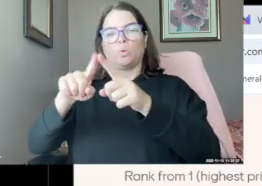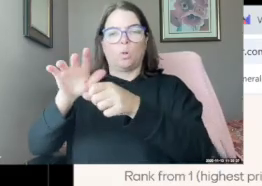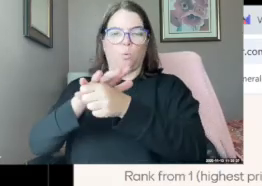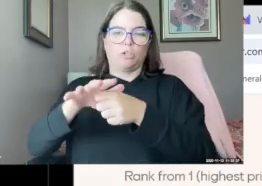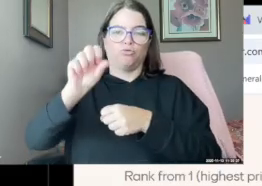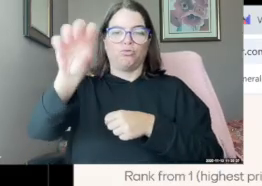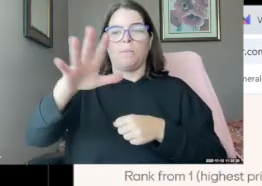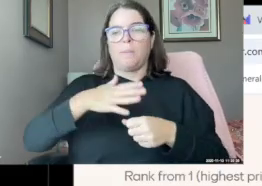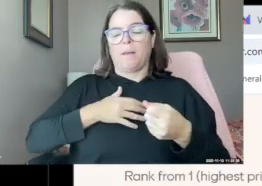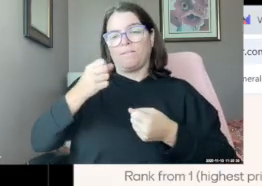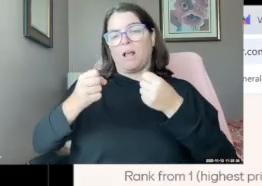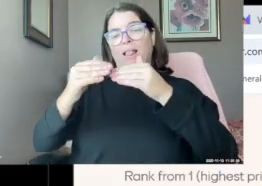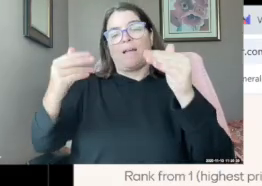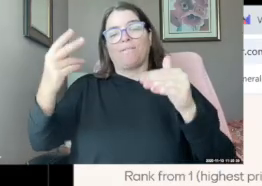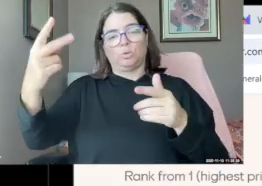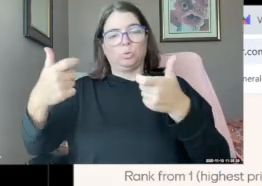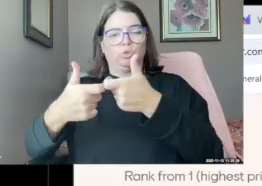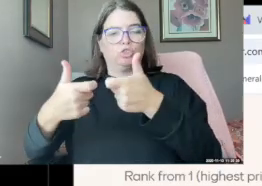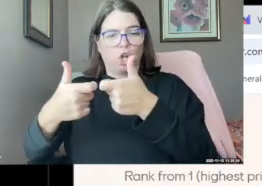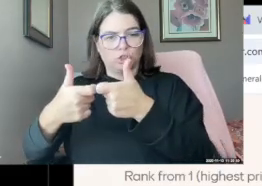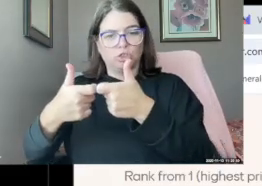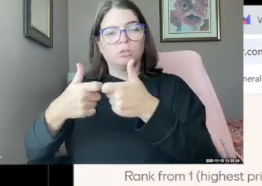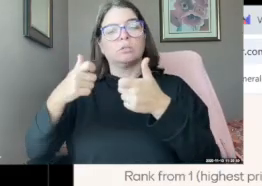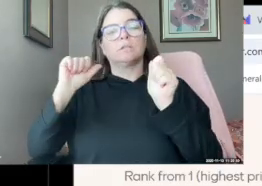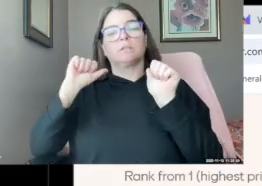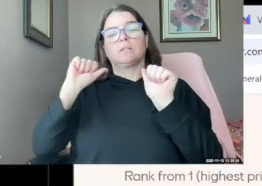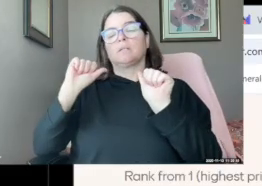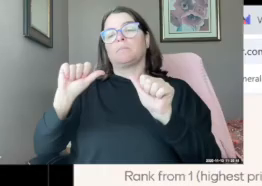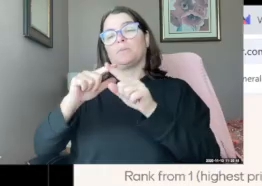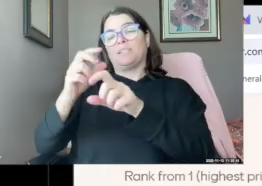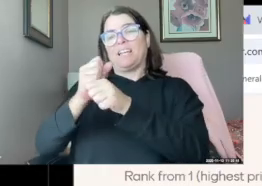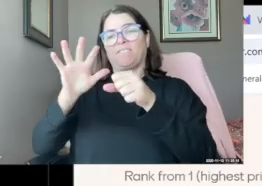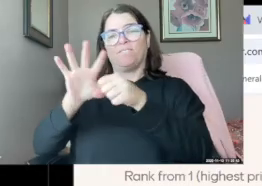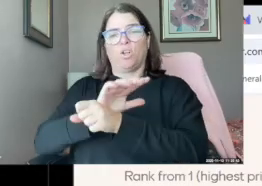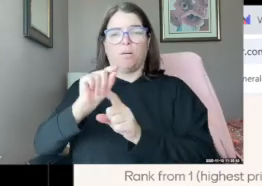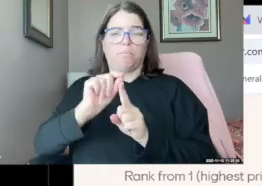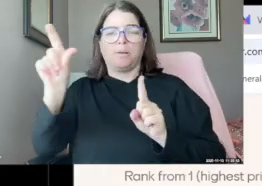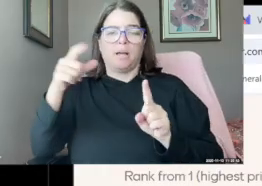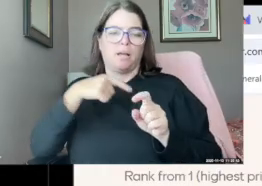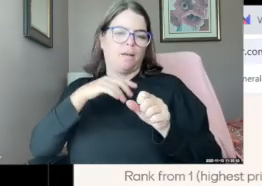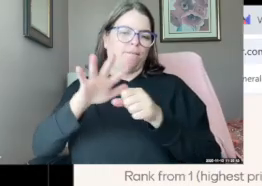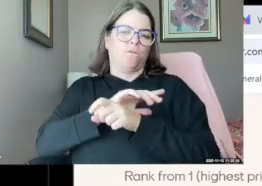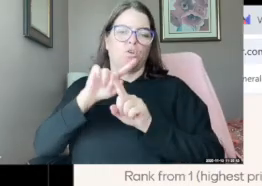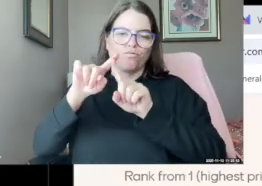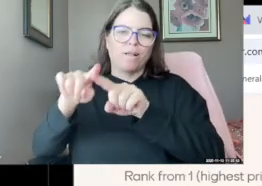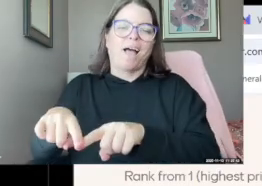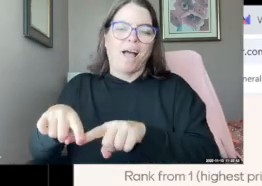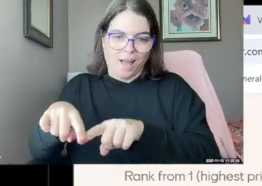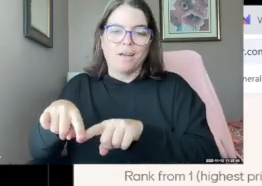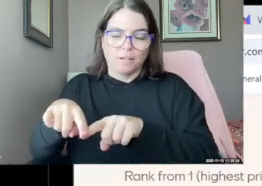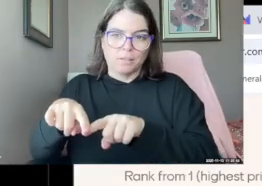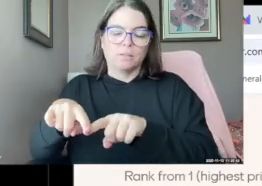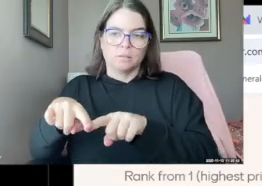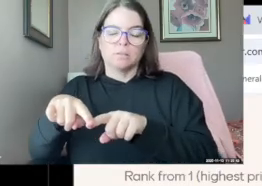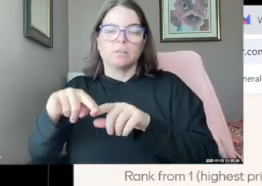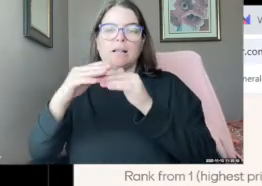not necessarily able to travel to a location and drop off my vehicle at a level 2 charger in order to